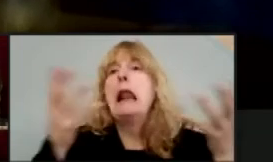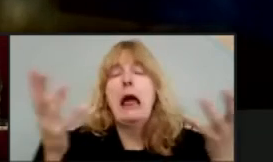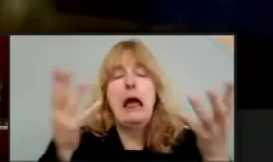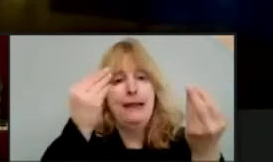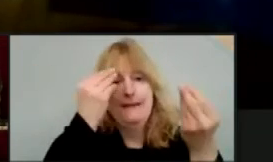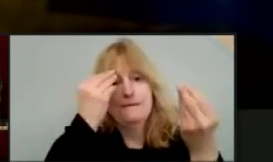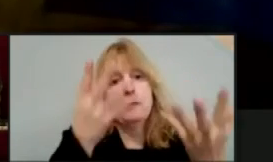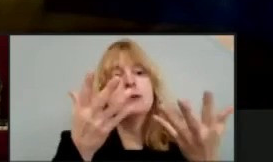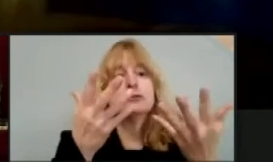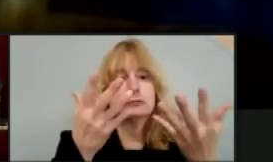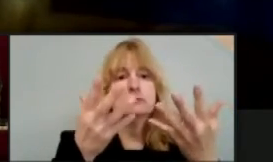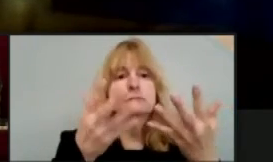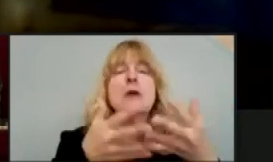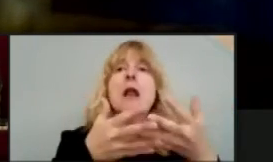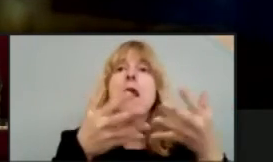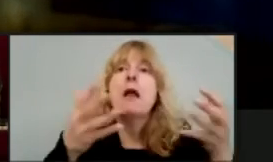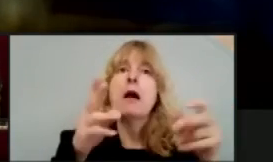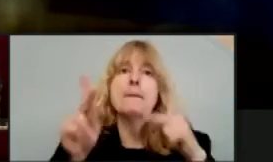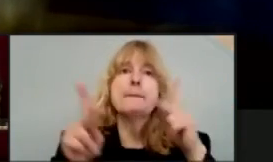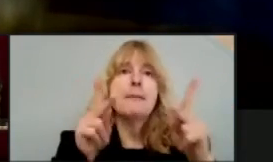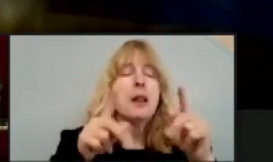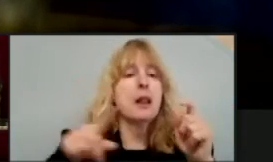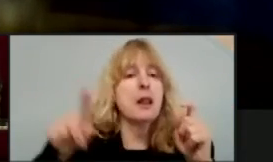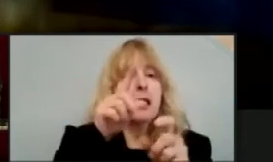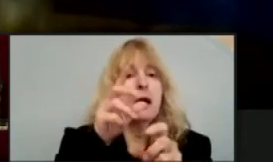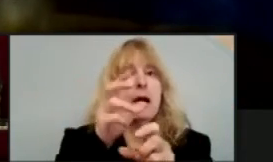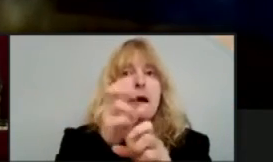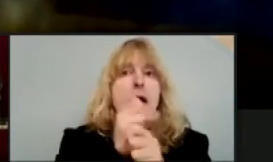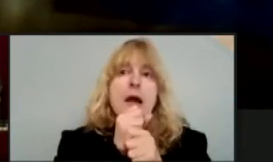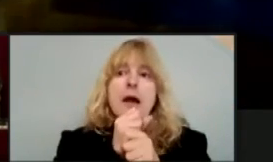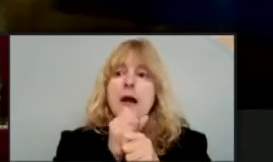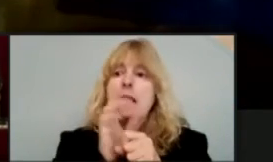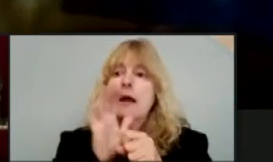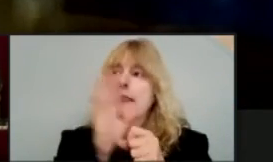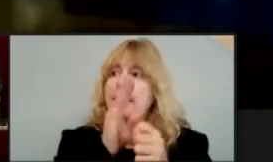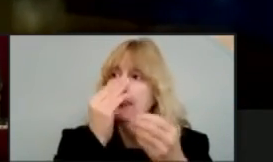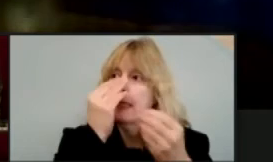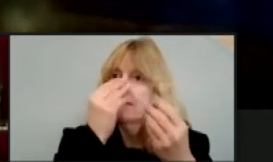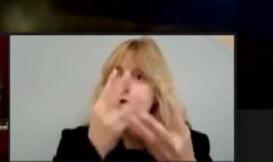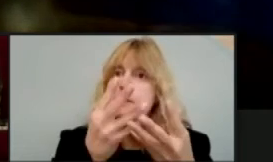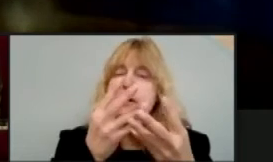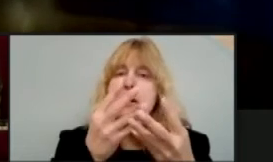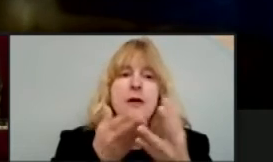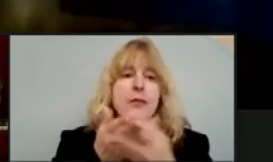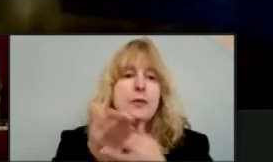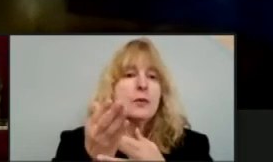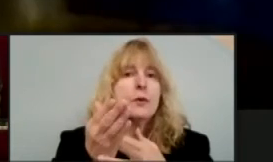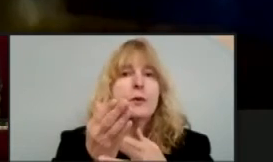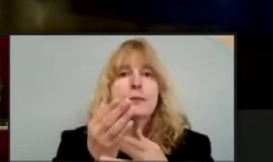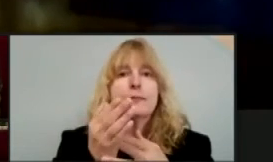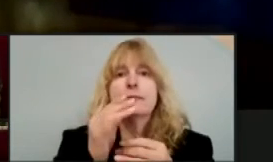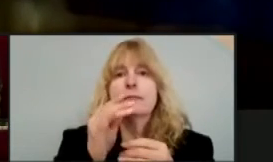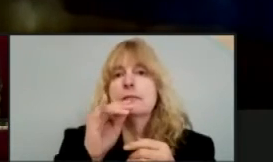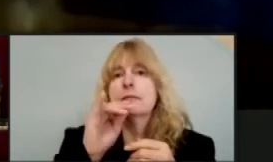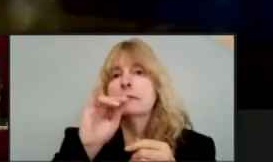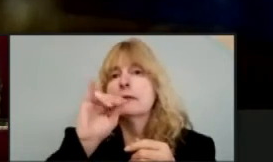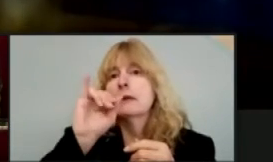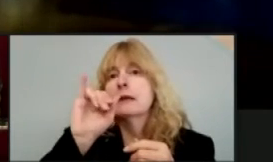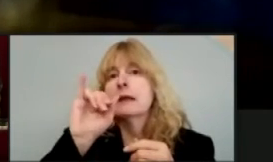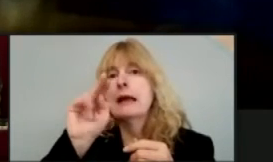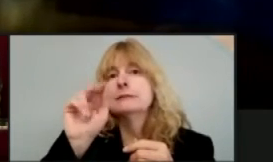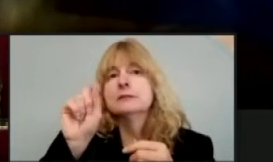information, and a lot of people get their information in an Instagram post or a Facebook